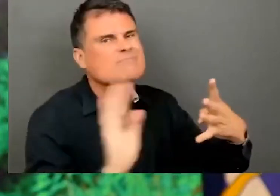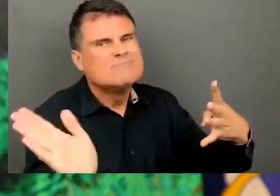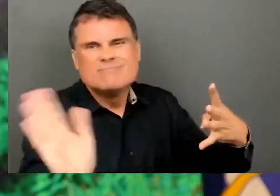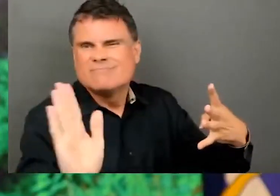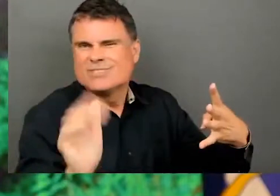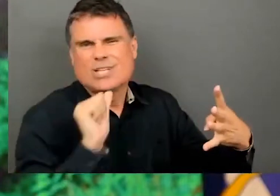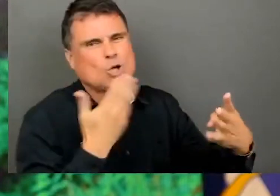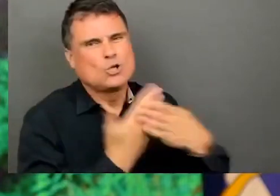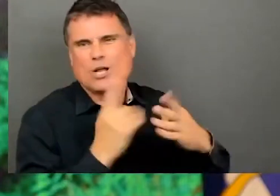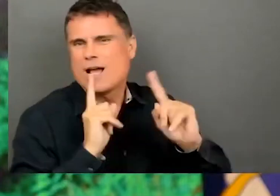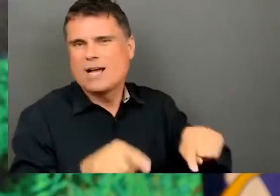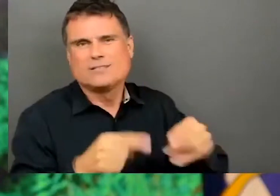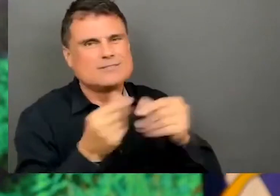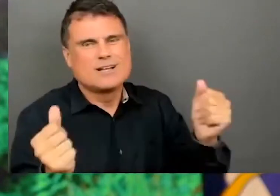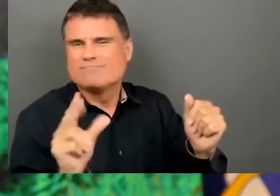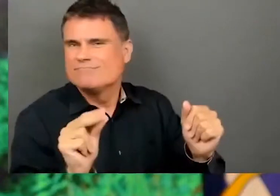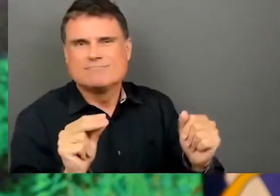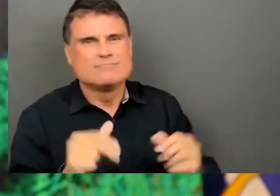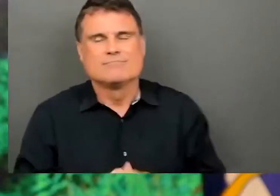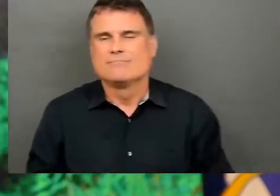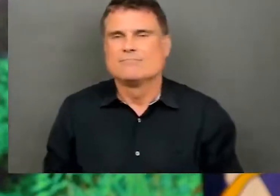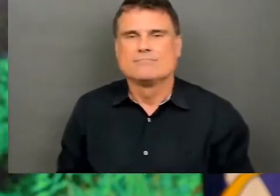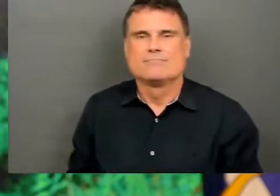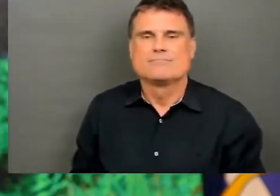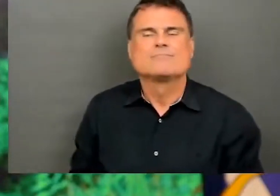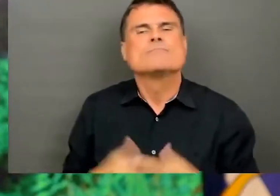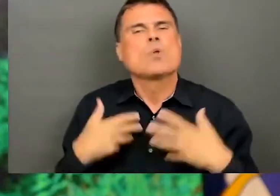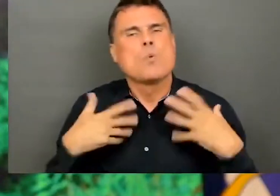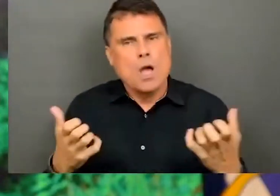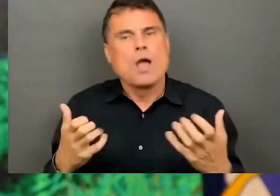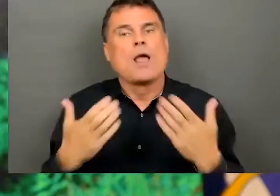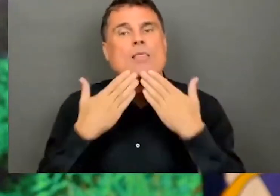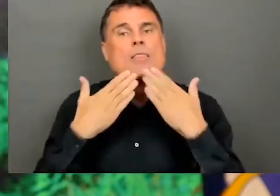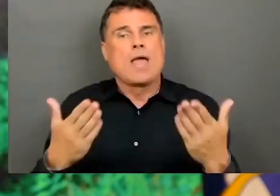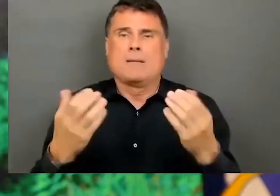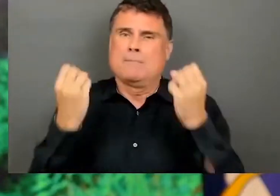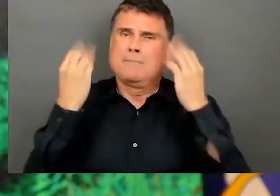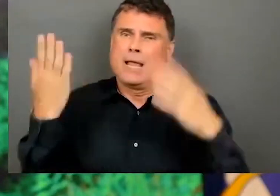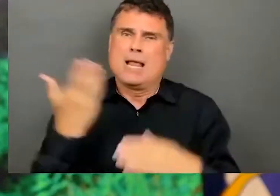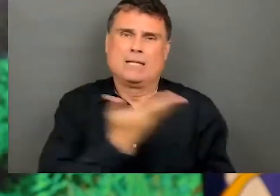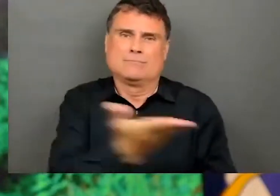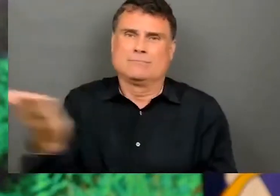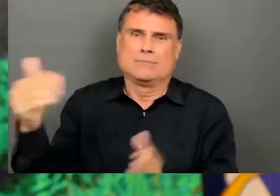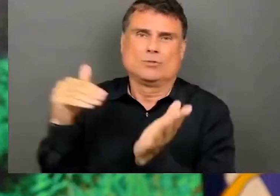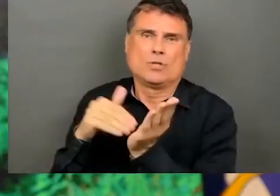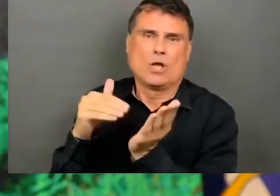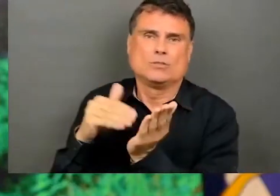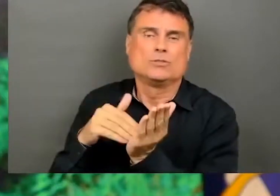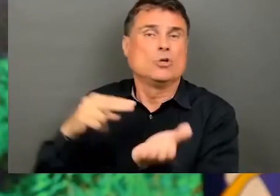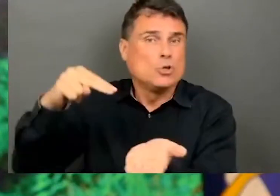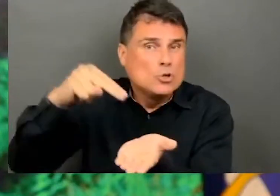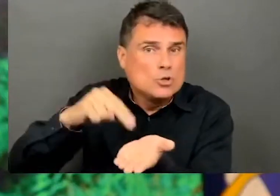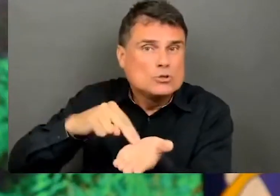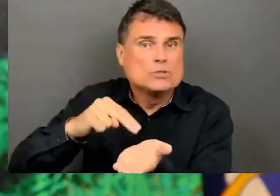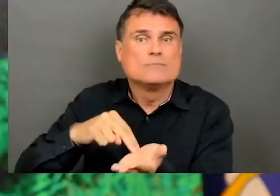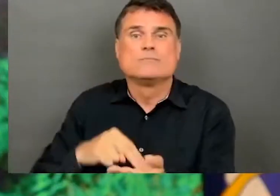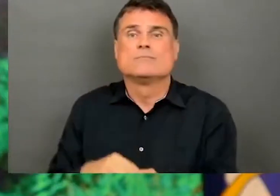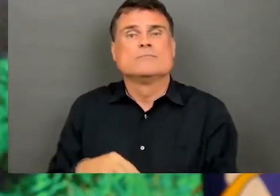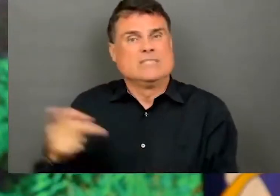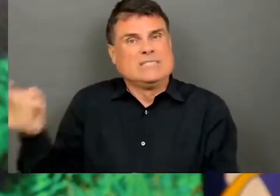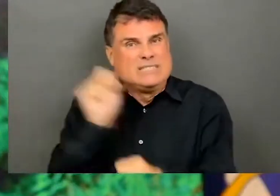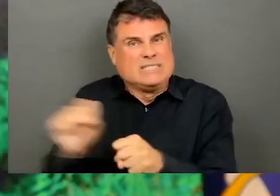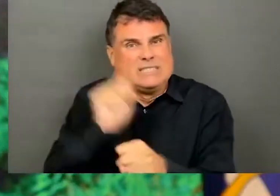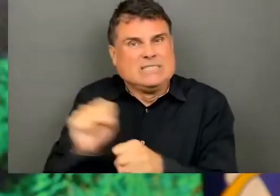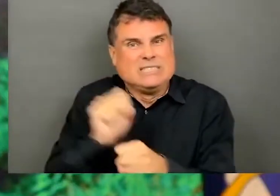crisis. And thanks to the support of doctors, nurse practitioners who have worked through this pandemic to